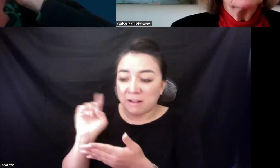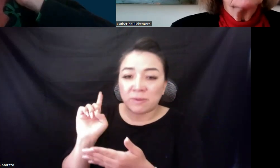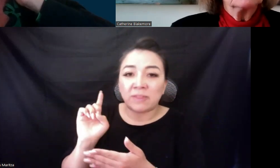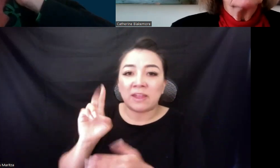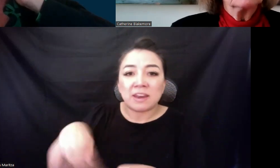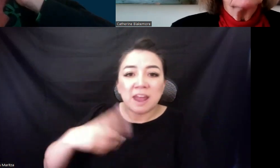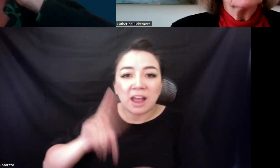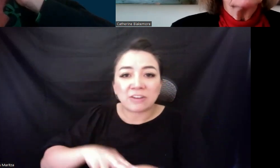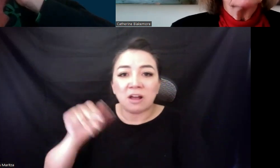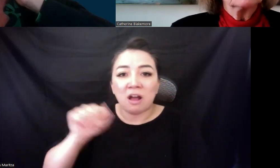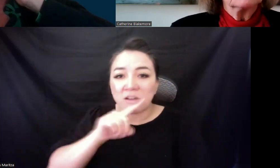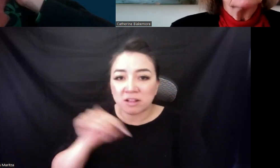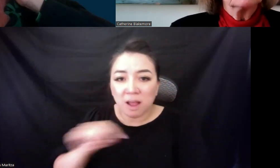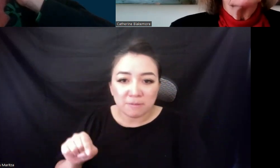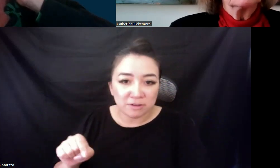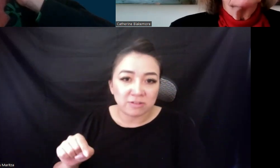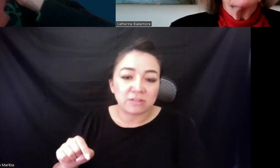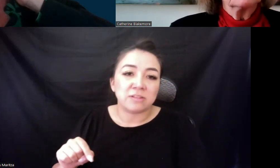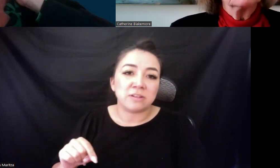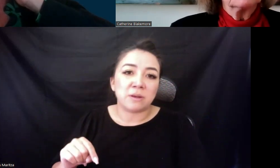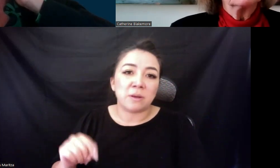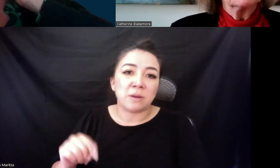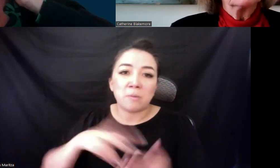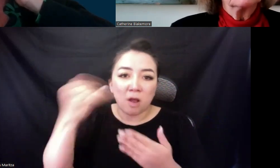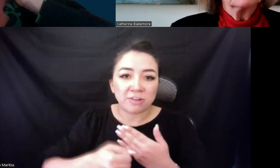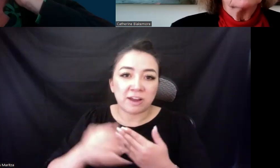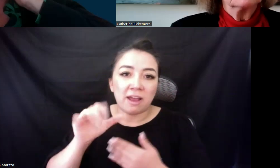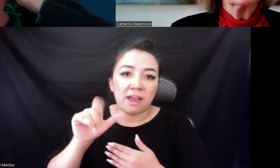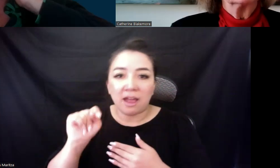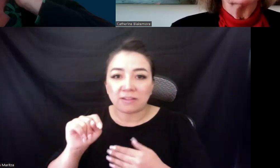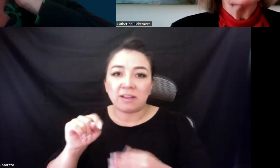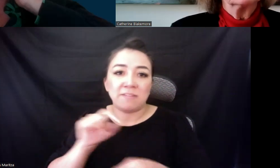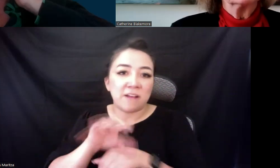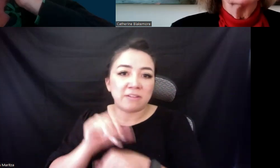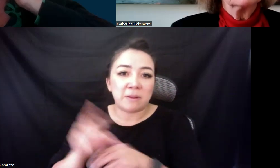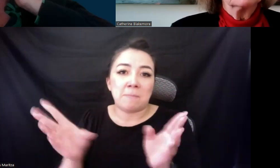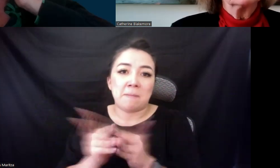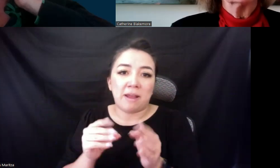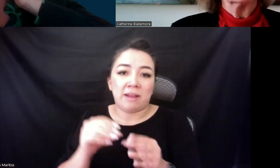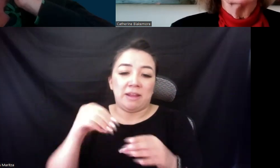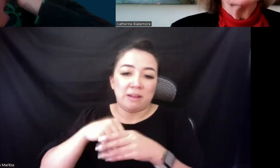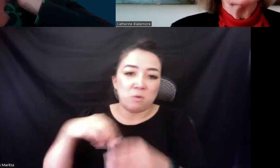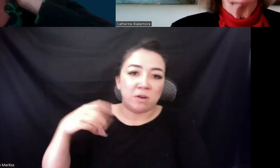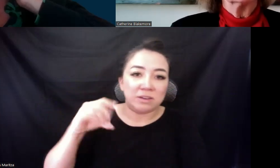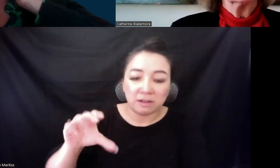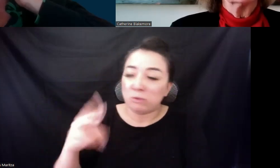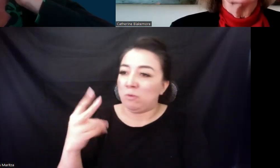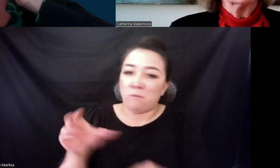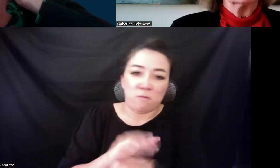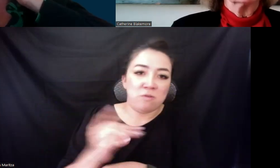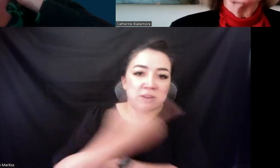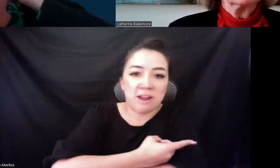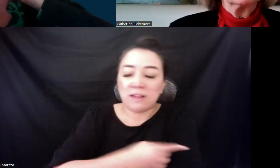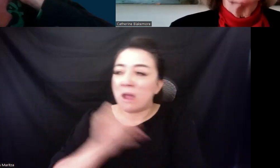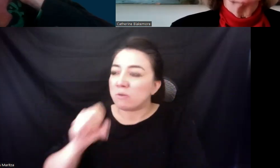National Alzheimer's Project Act Advisory Committee met for 2 days in Washington, D.C., 2 full days. And I was